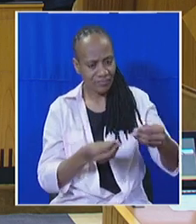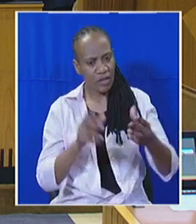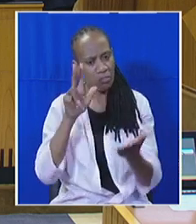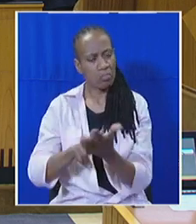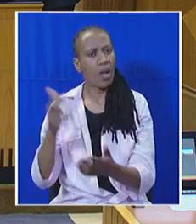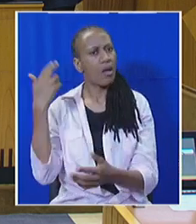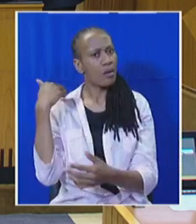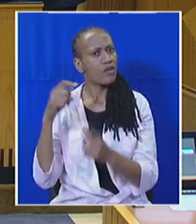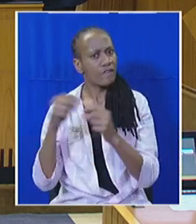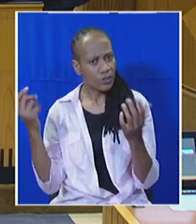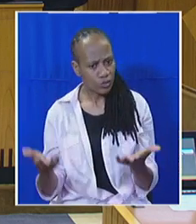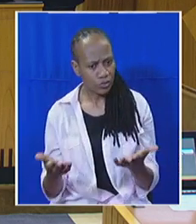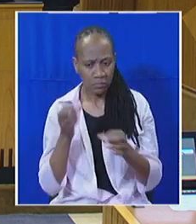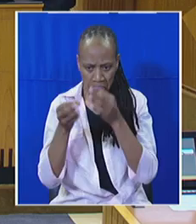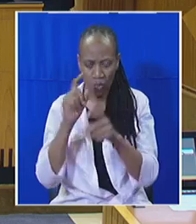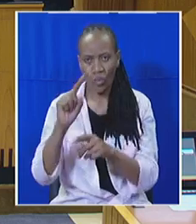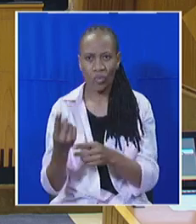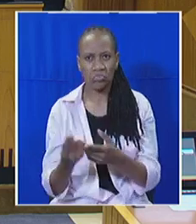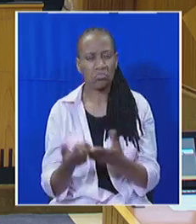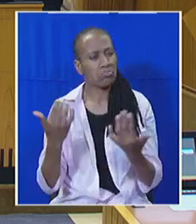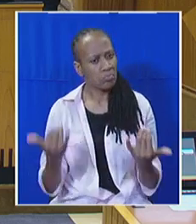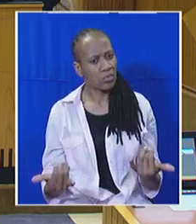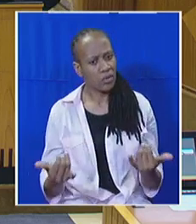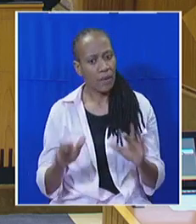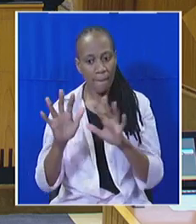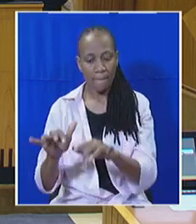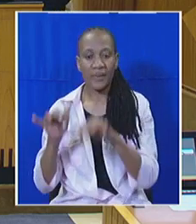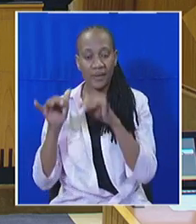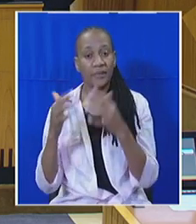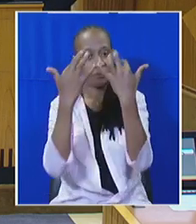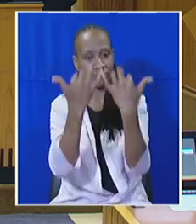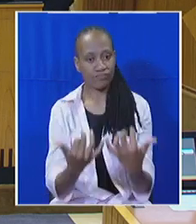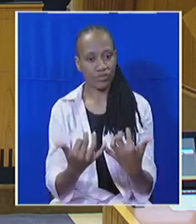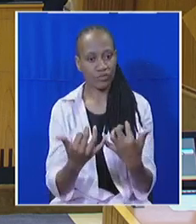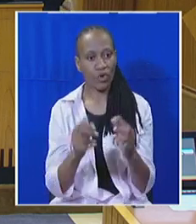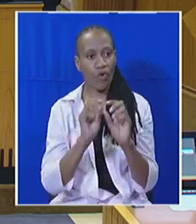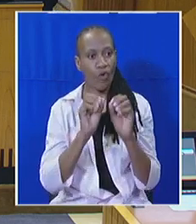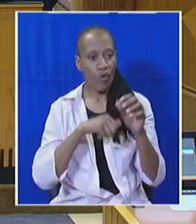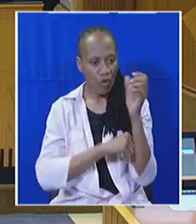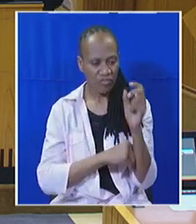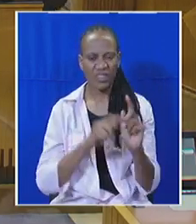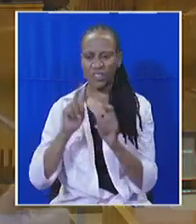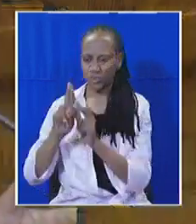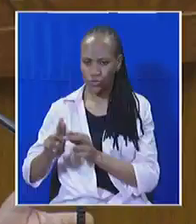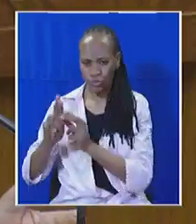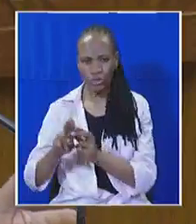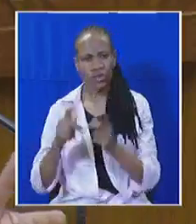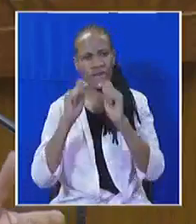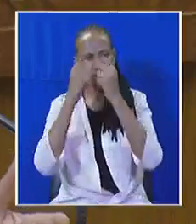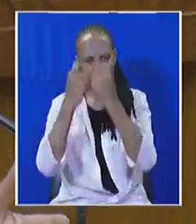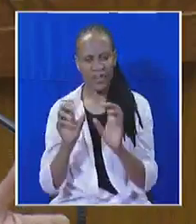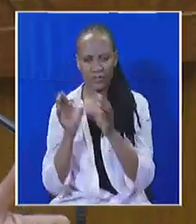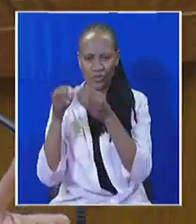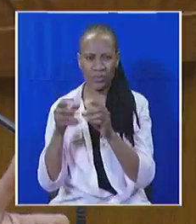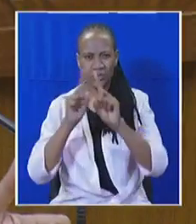Fiscal Framework Report. We had the Parliamentary Budget Office, trade unions, the Finance and Fiscal Commission, academics